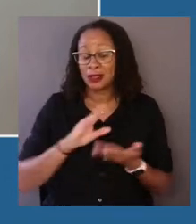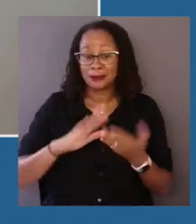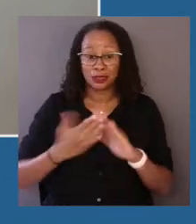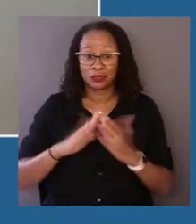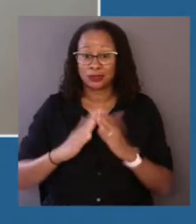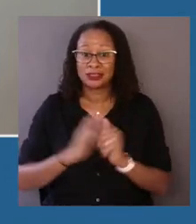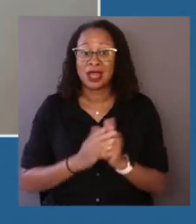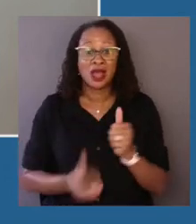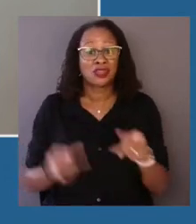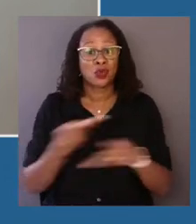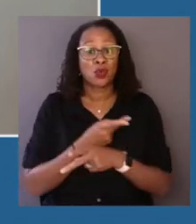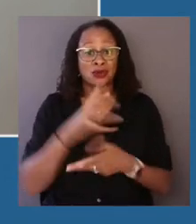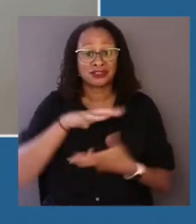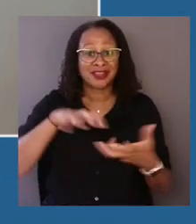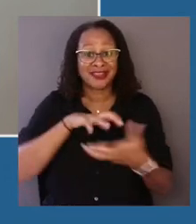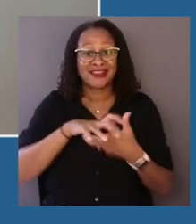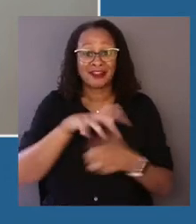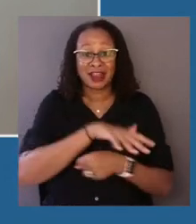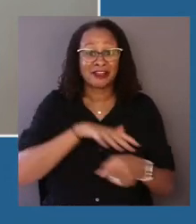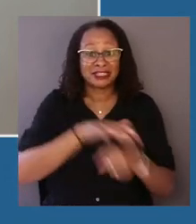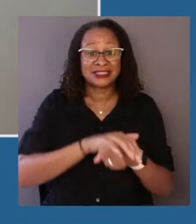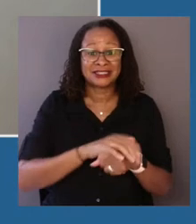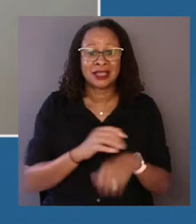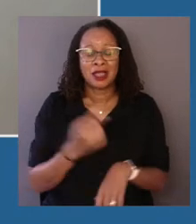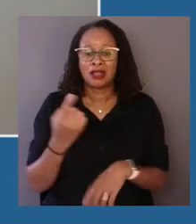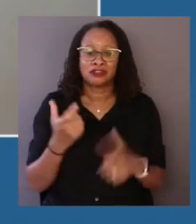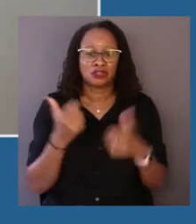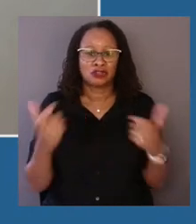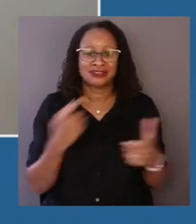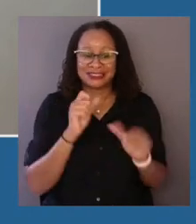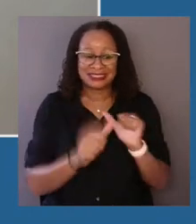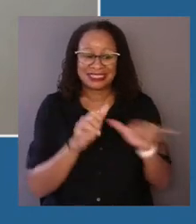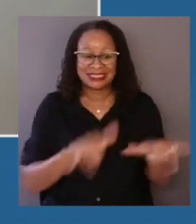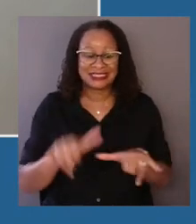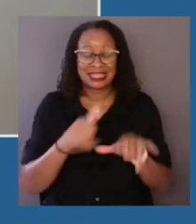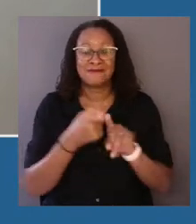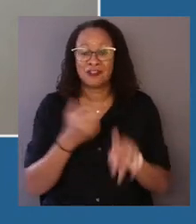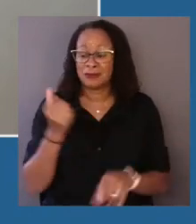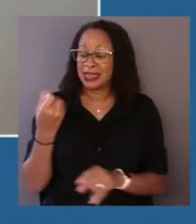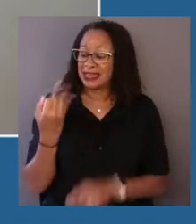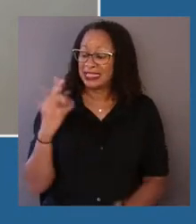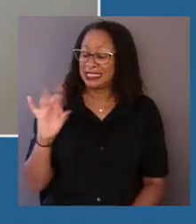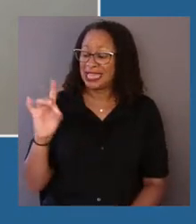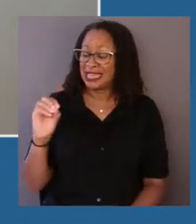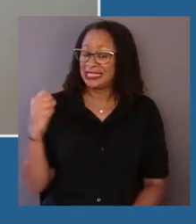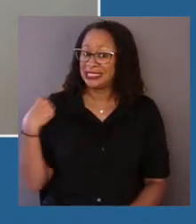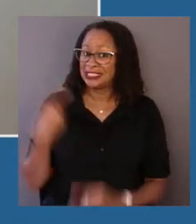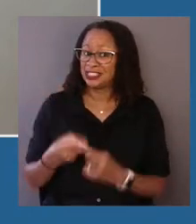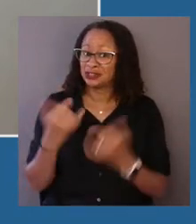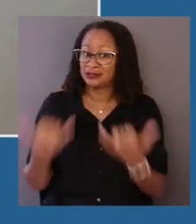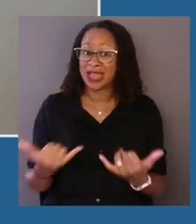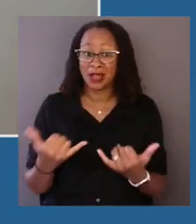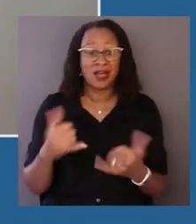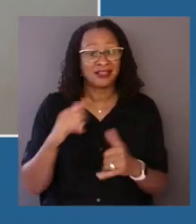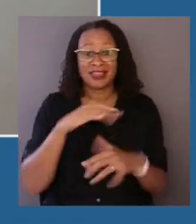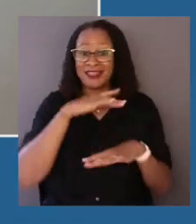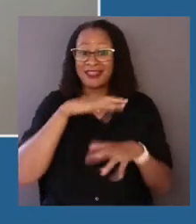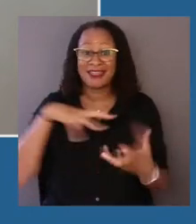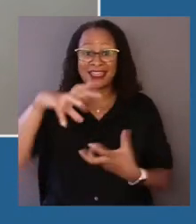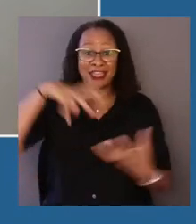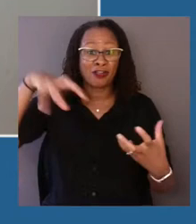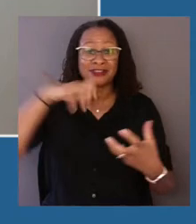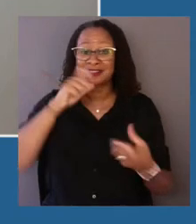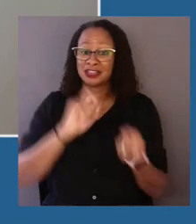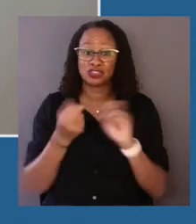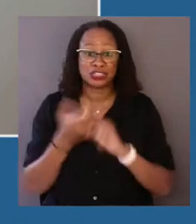to the Environmental Protection Agency, have largely stayed the same since the 80s. And we know the more that we look at air pollution,